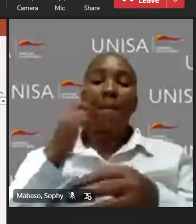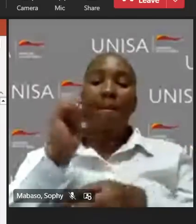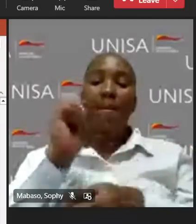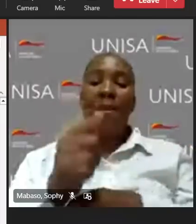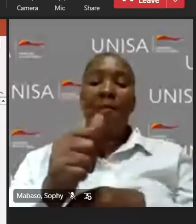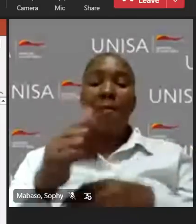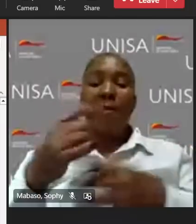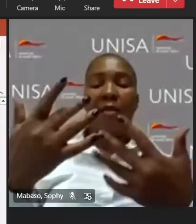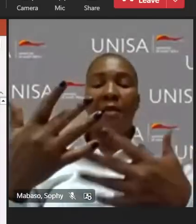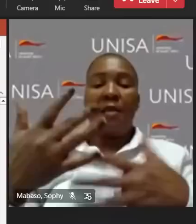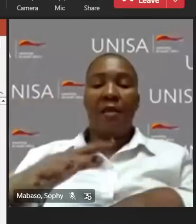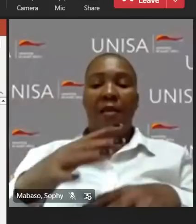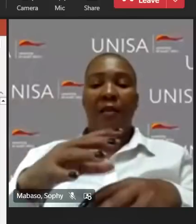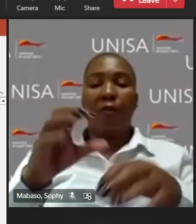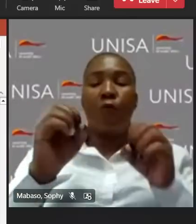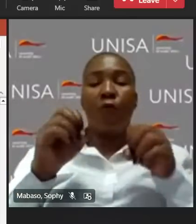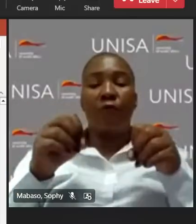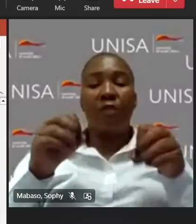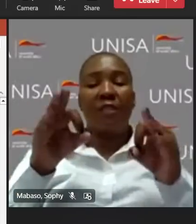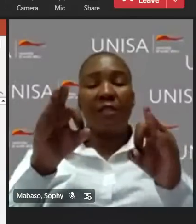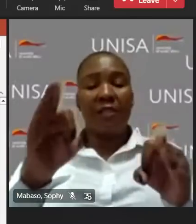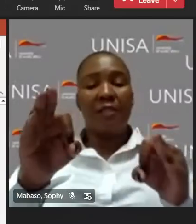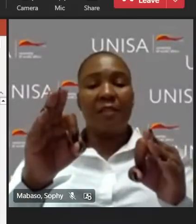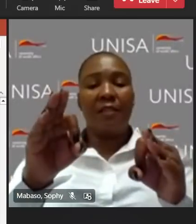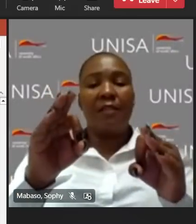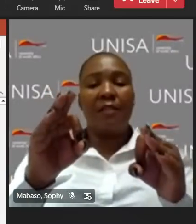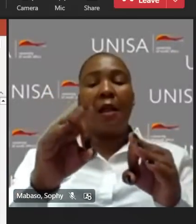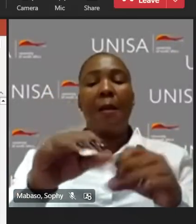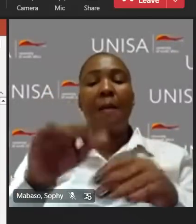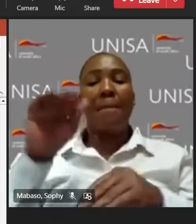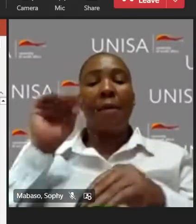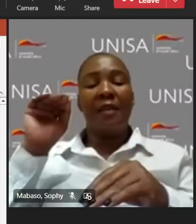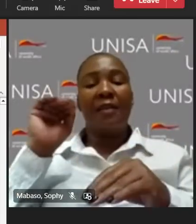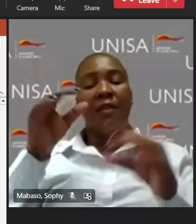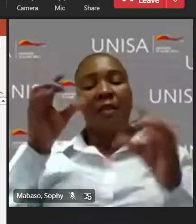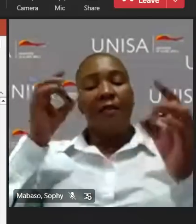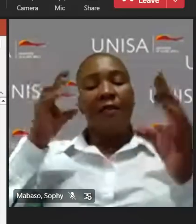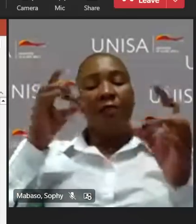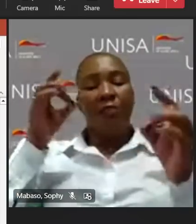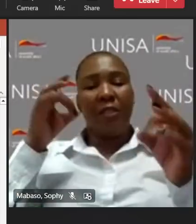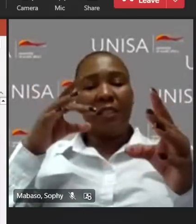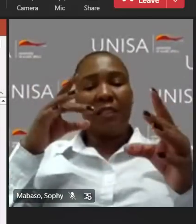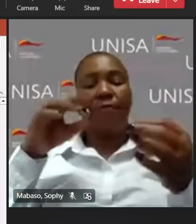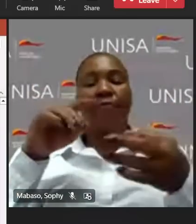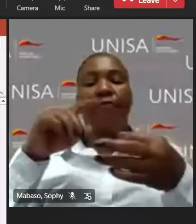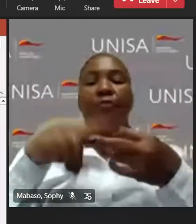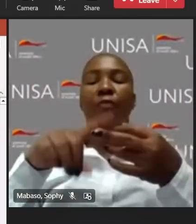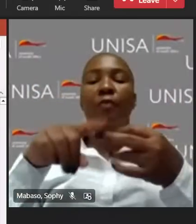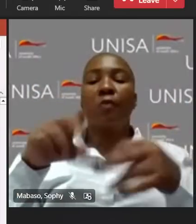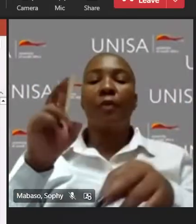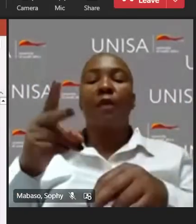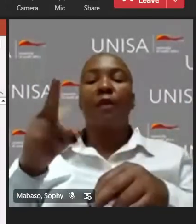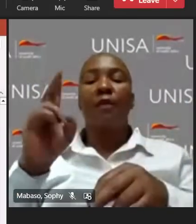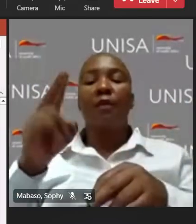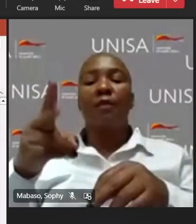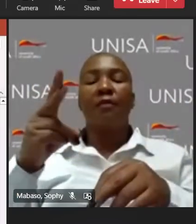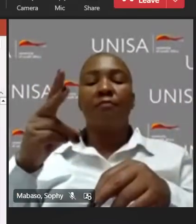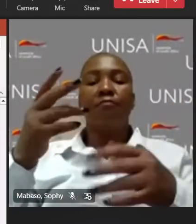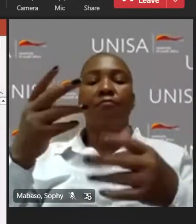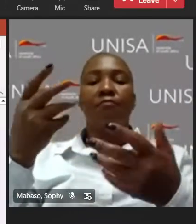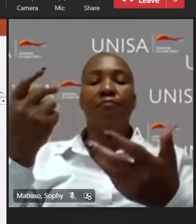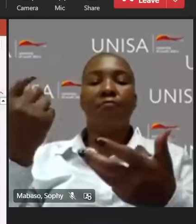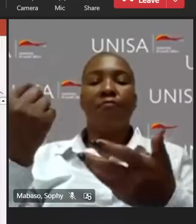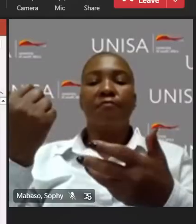your official banking details with an official bank stamp, and we'll also need